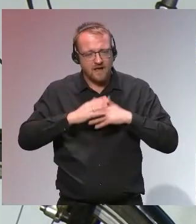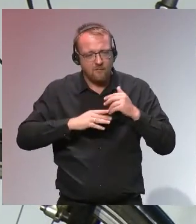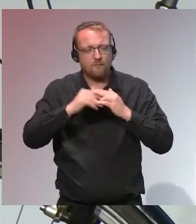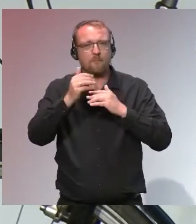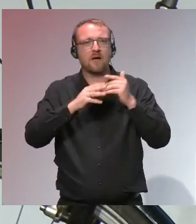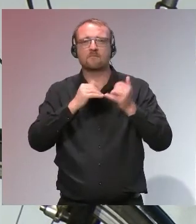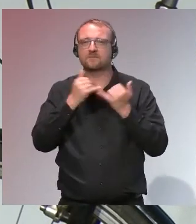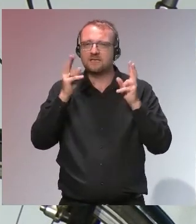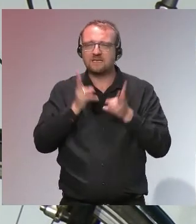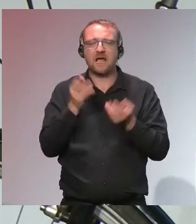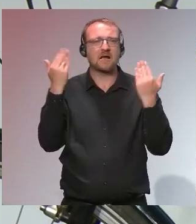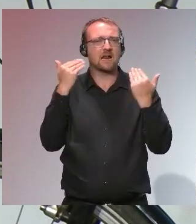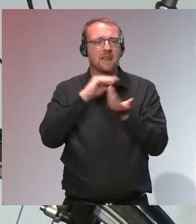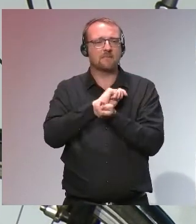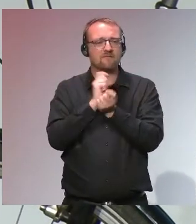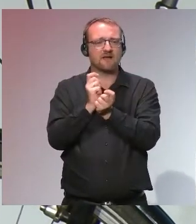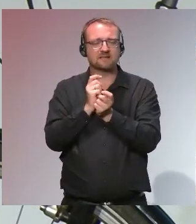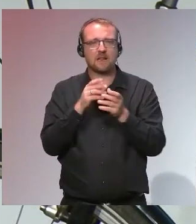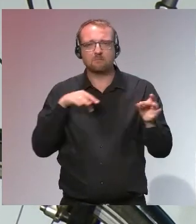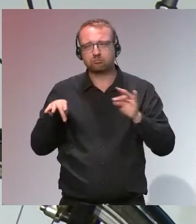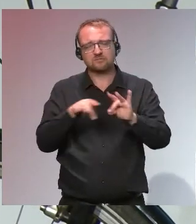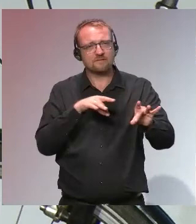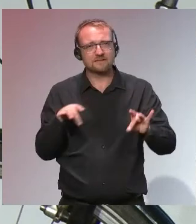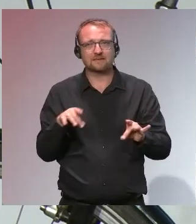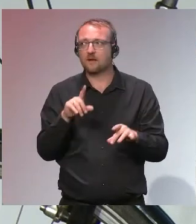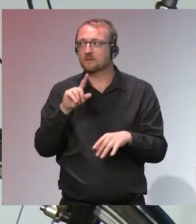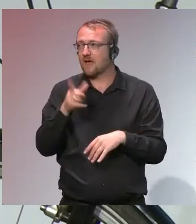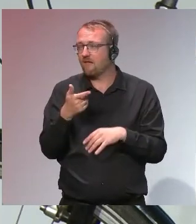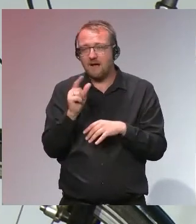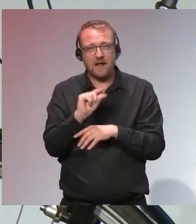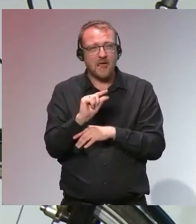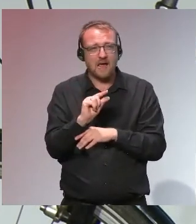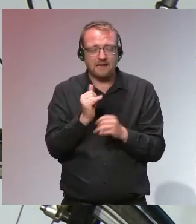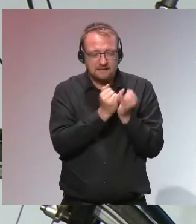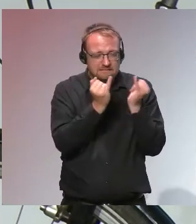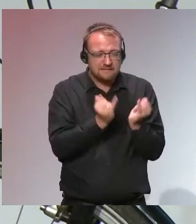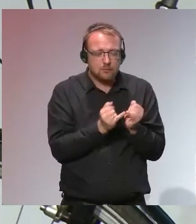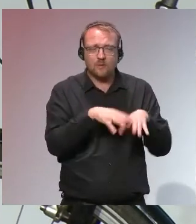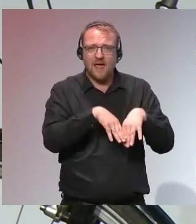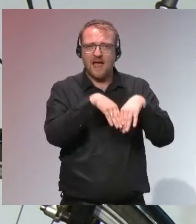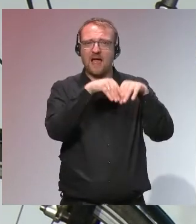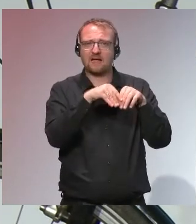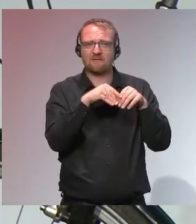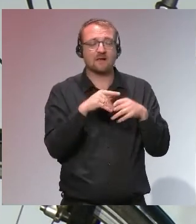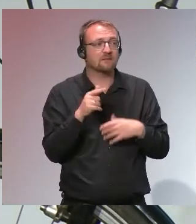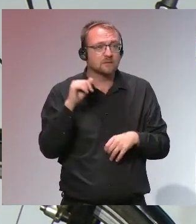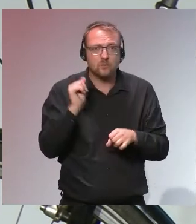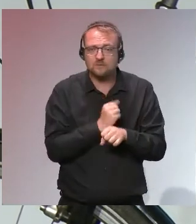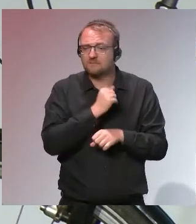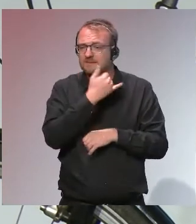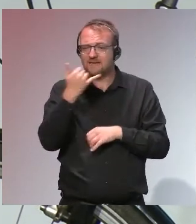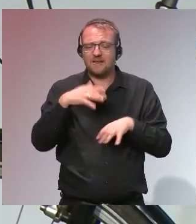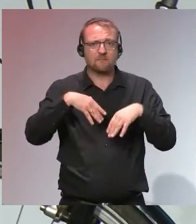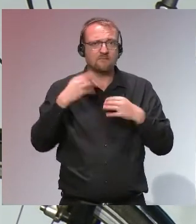the environment, but we needed to find out what we were all doing within our own institute. So we got a community of practice together, so at least we knew what we were